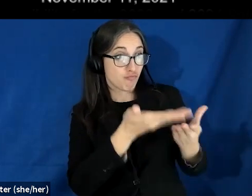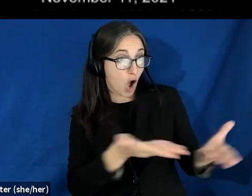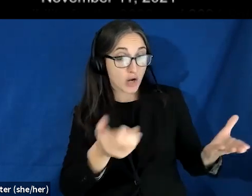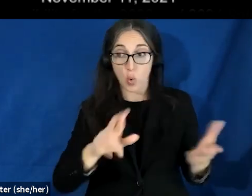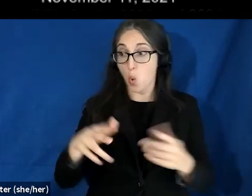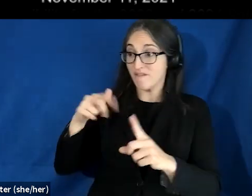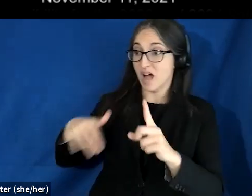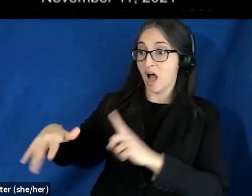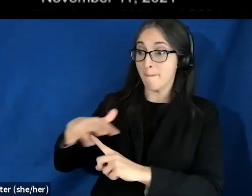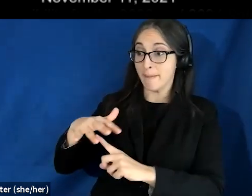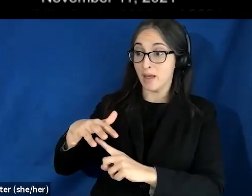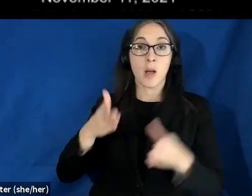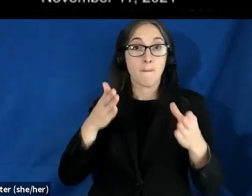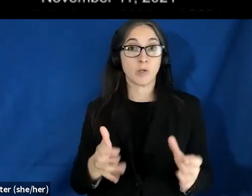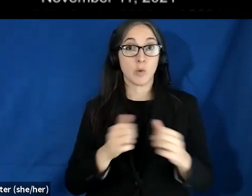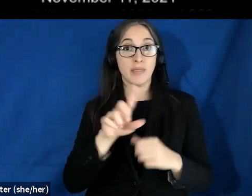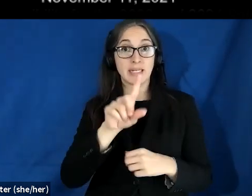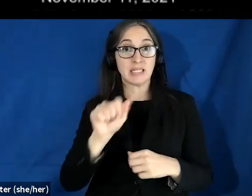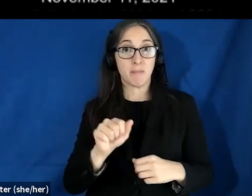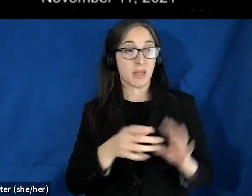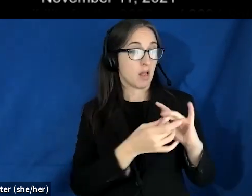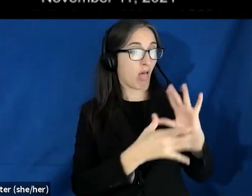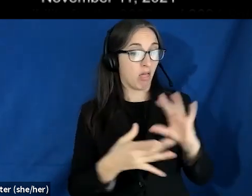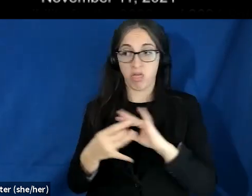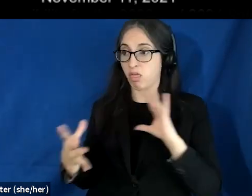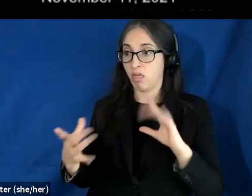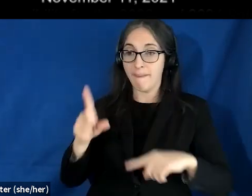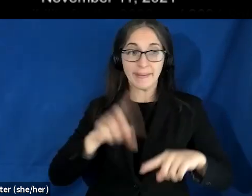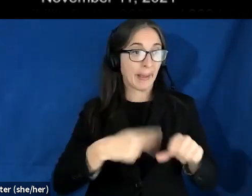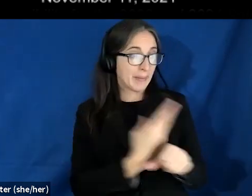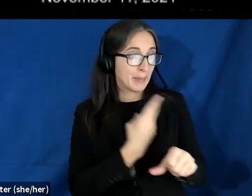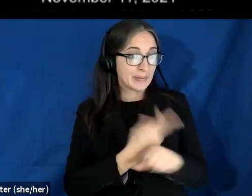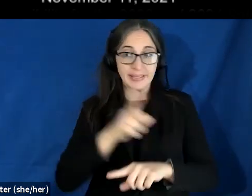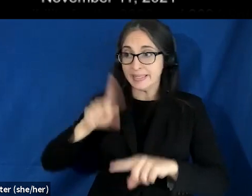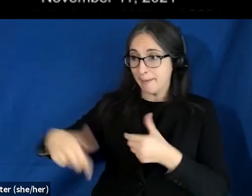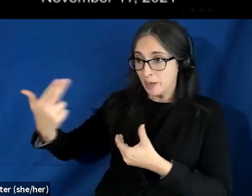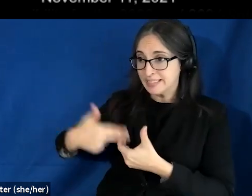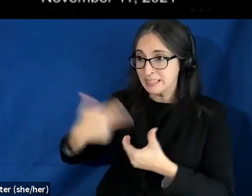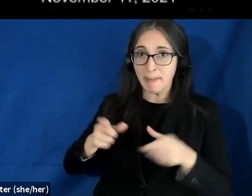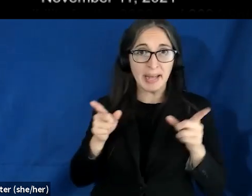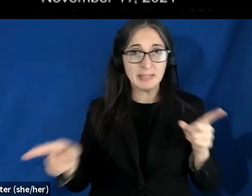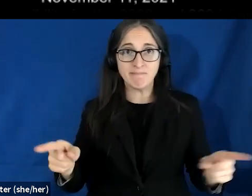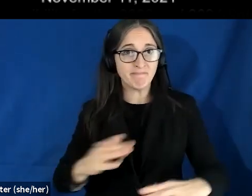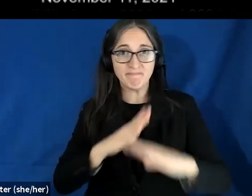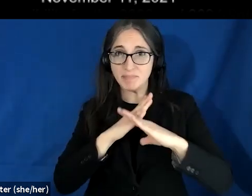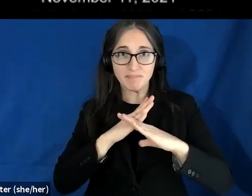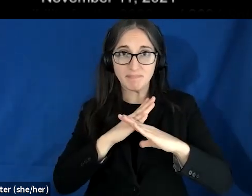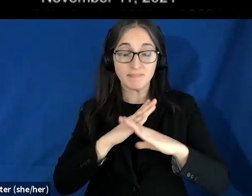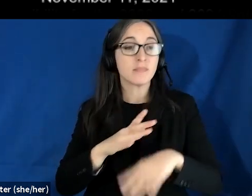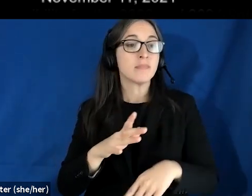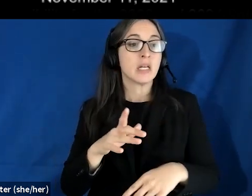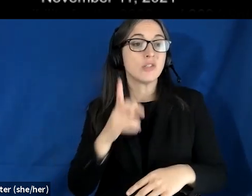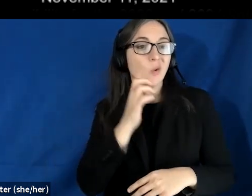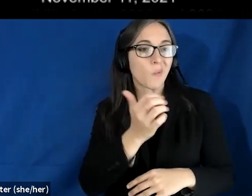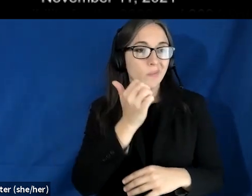person with a disability. They can't use it, they can't participate, whatever. So common online learning, for example, accommodations